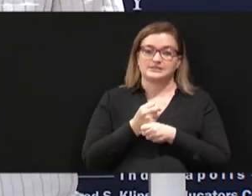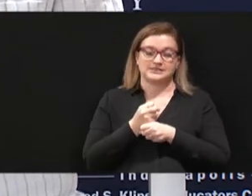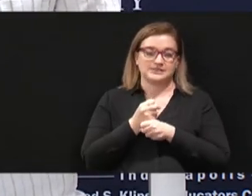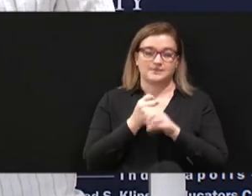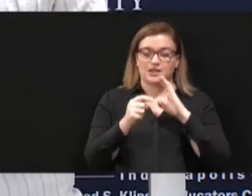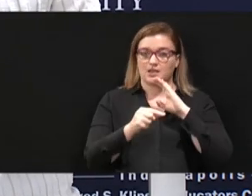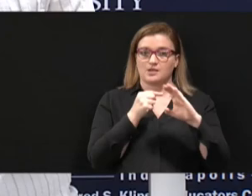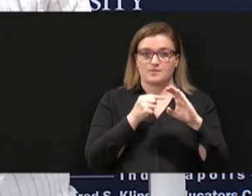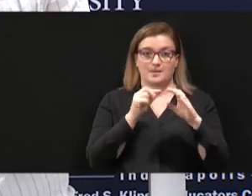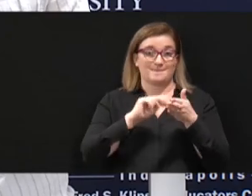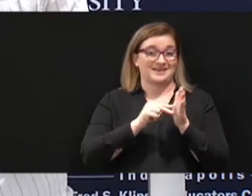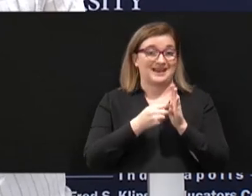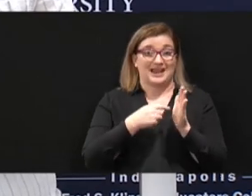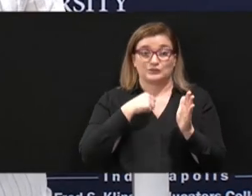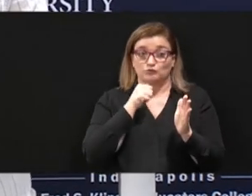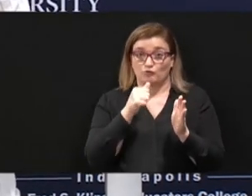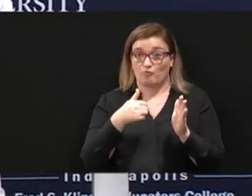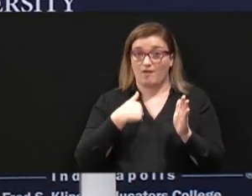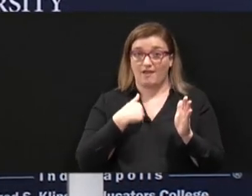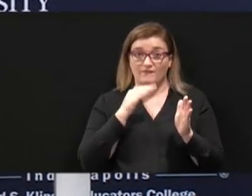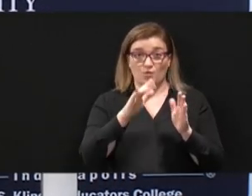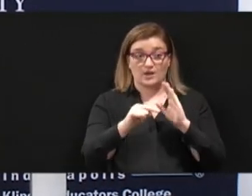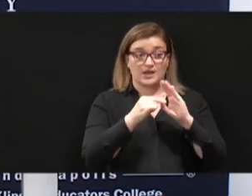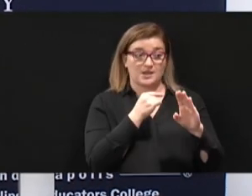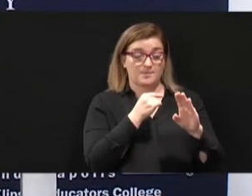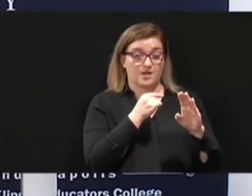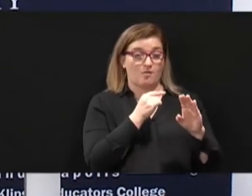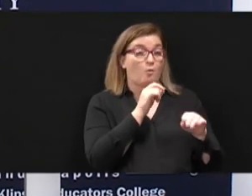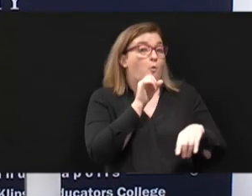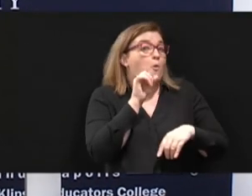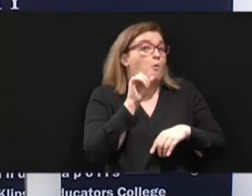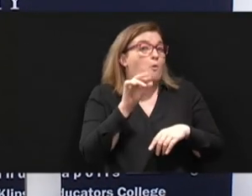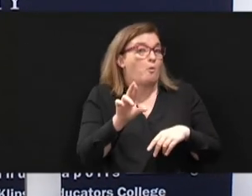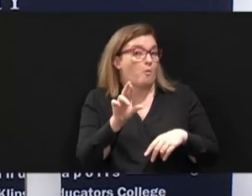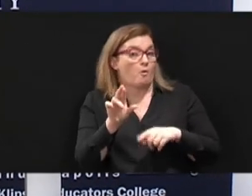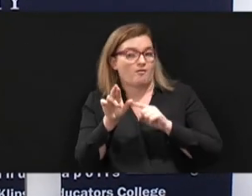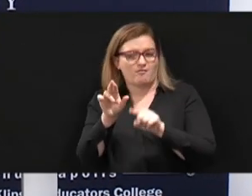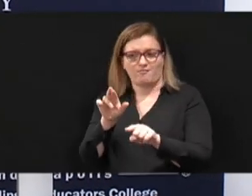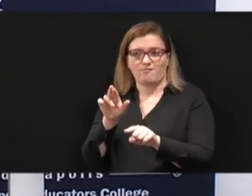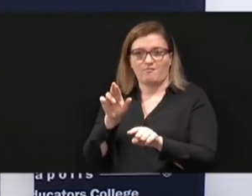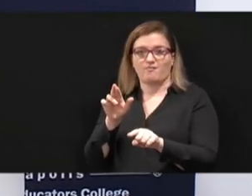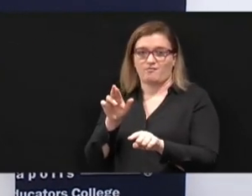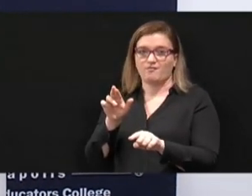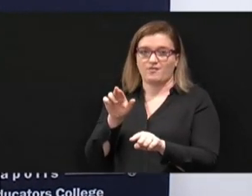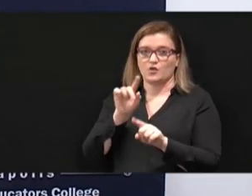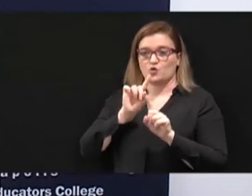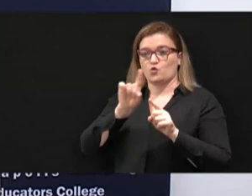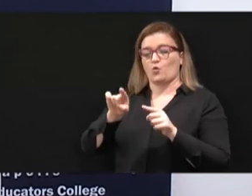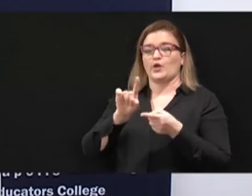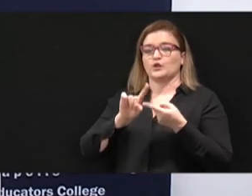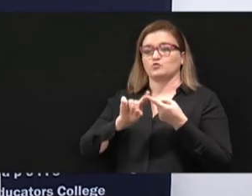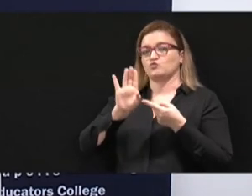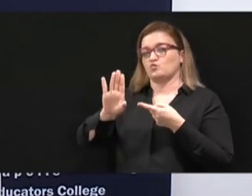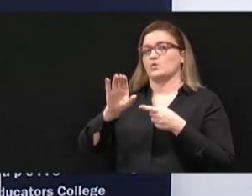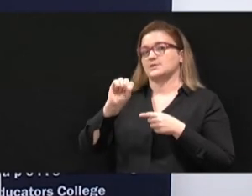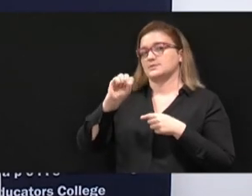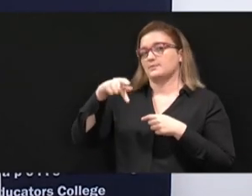or my things are getting caught in spam. All right, when something has a lot of links and it's going to a lot of